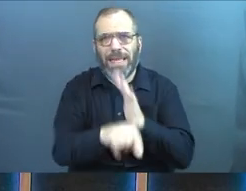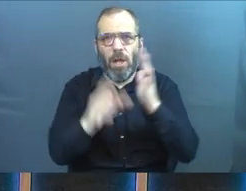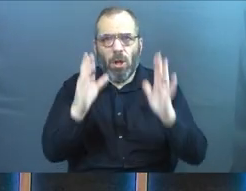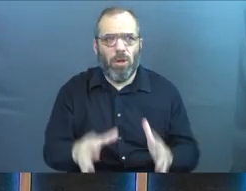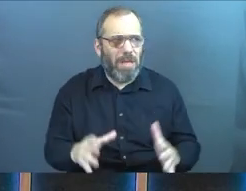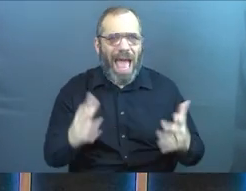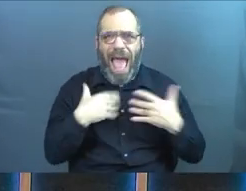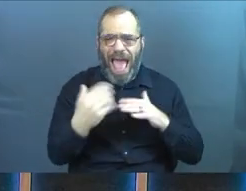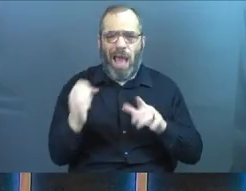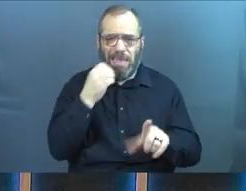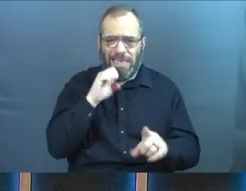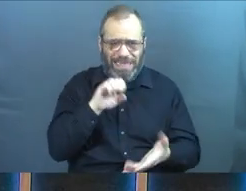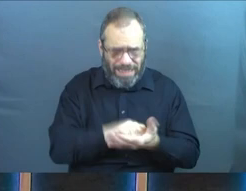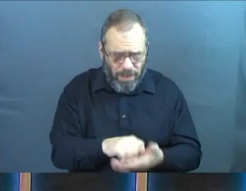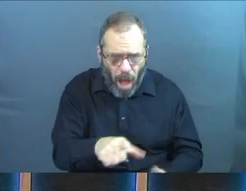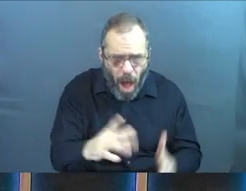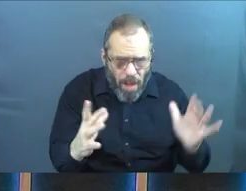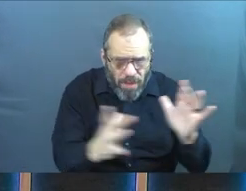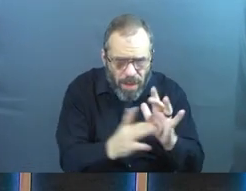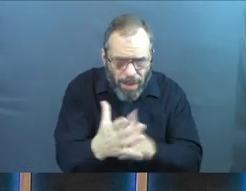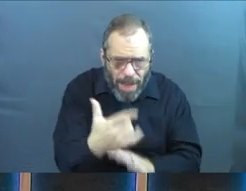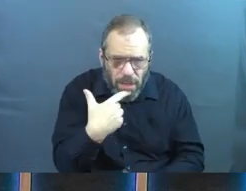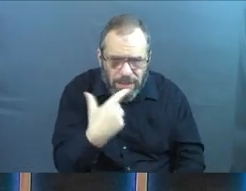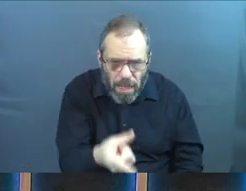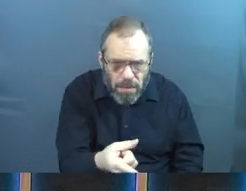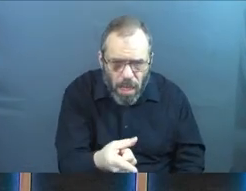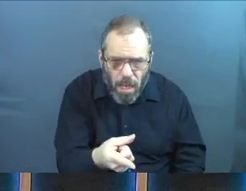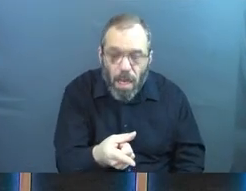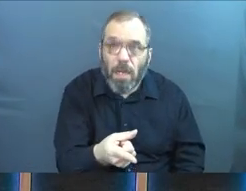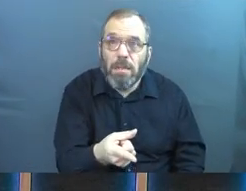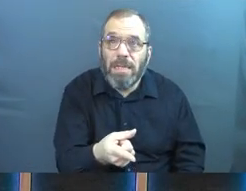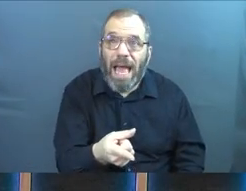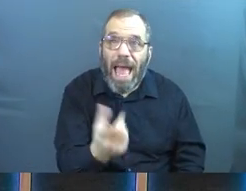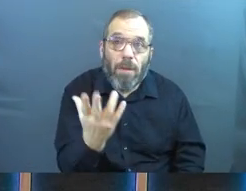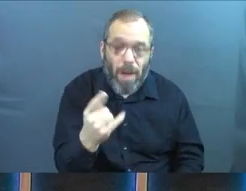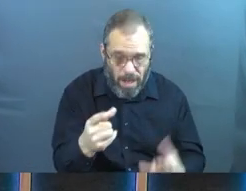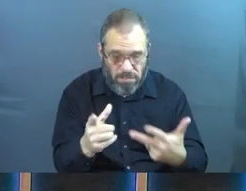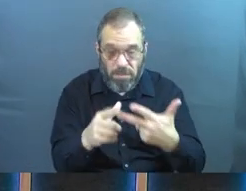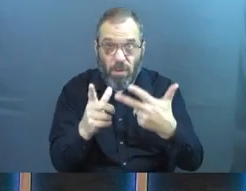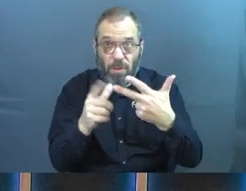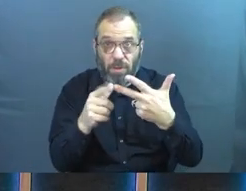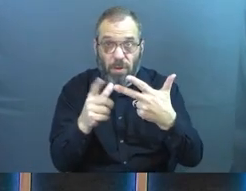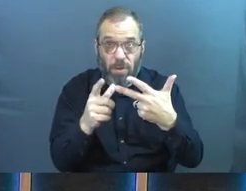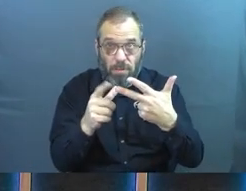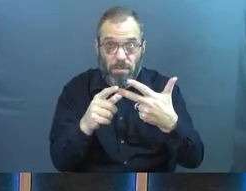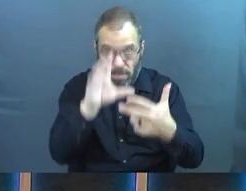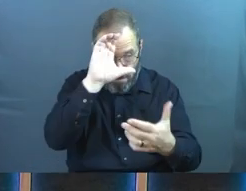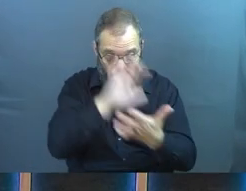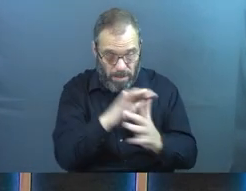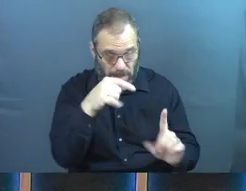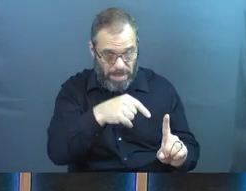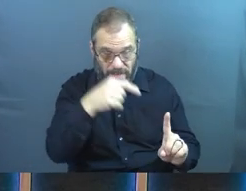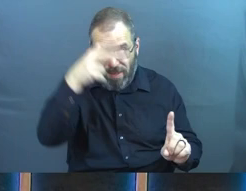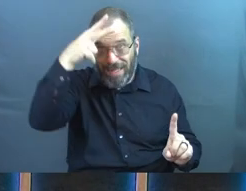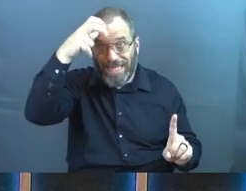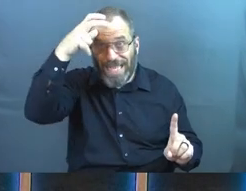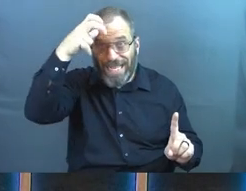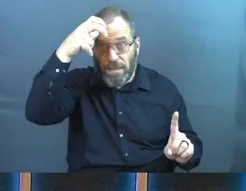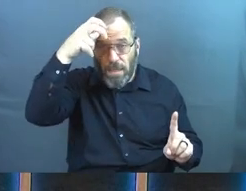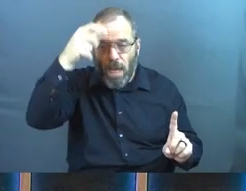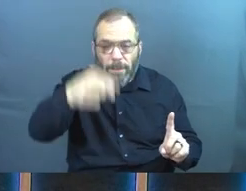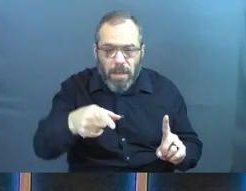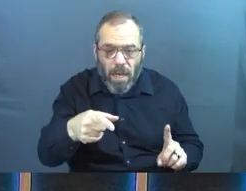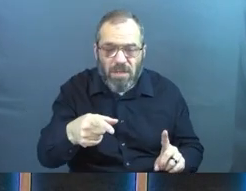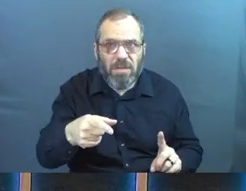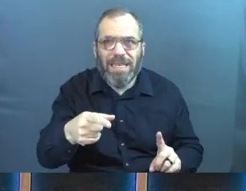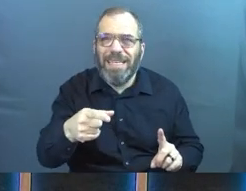us? The scripture gives us an explanation. And then the last reason I would tell you you ought to believe in the enemy is because it